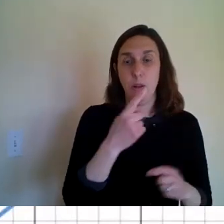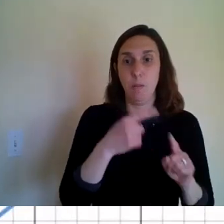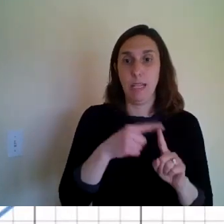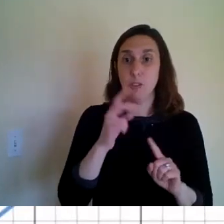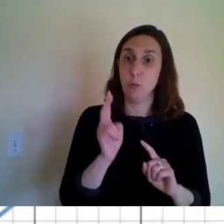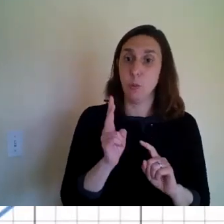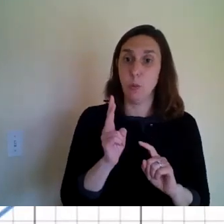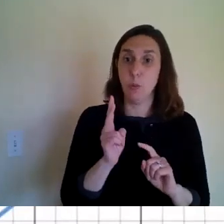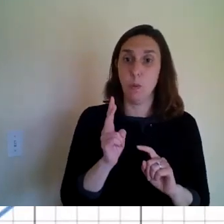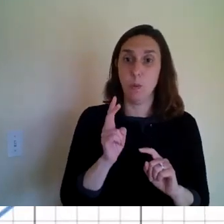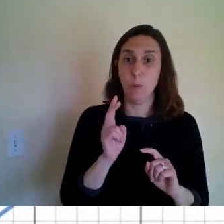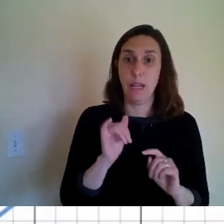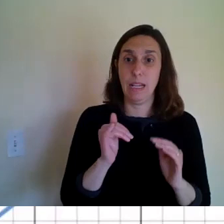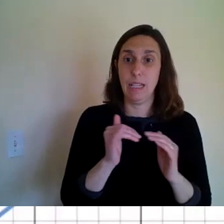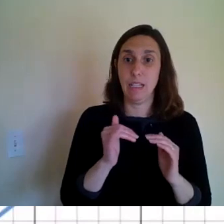And so that's 11,